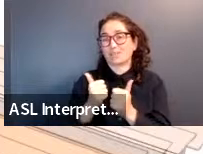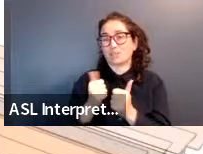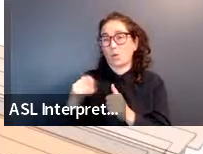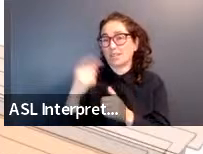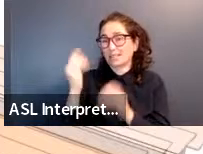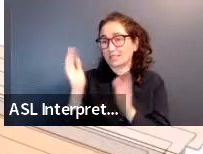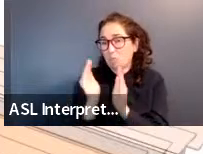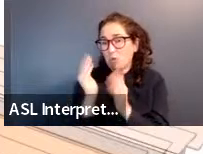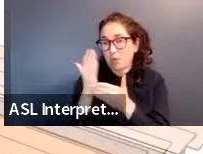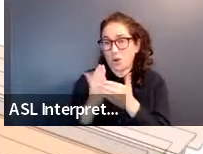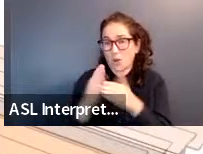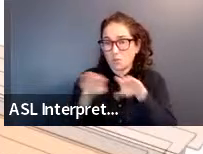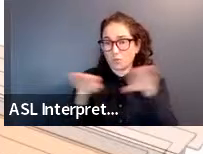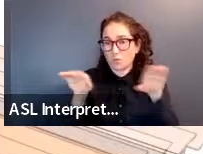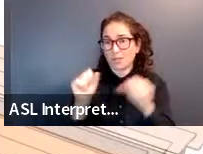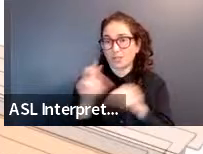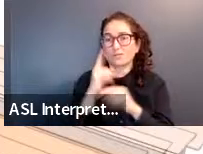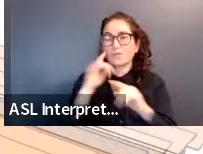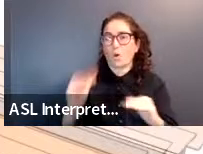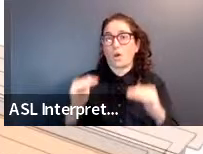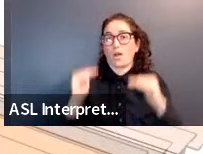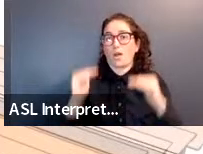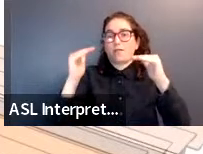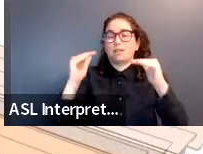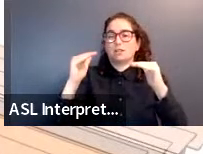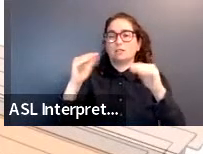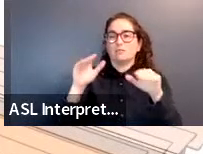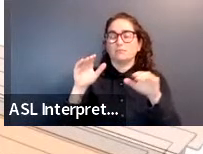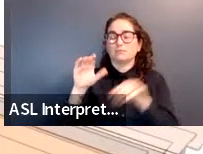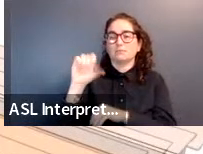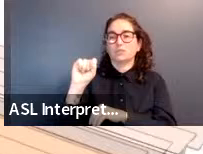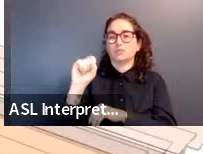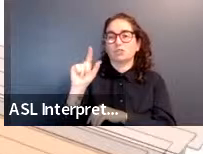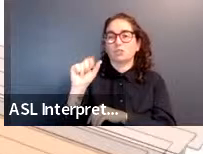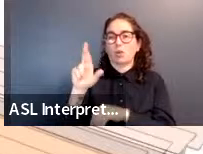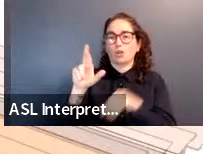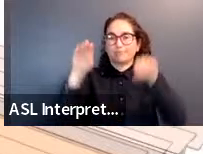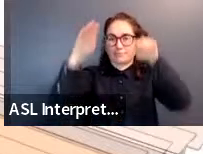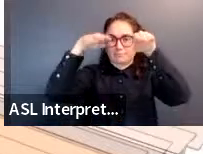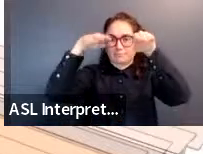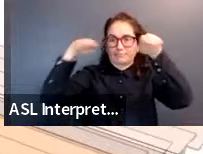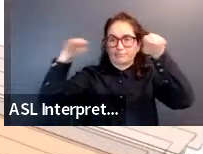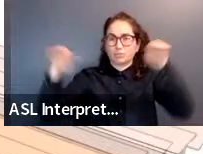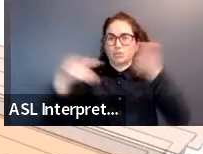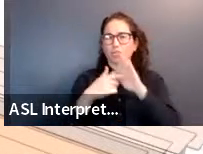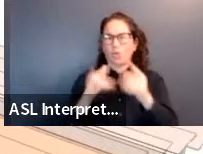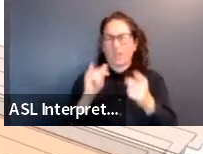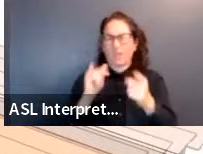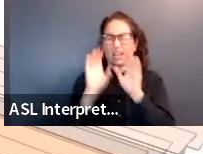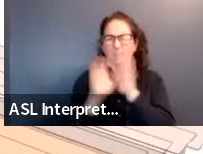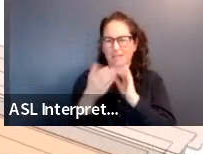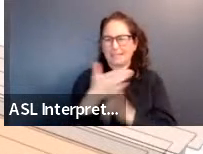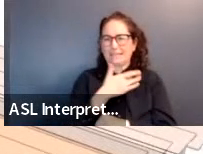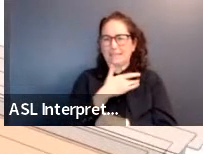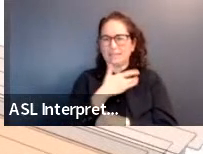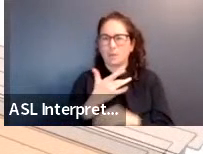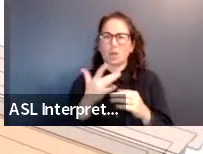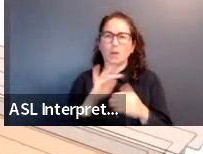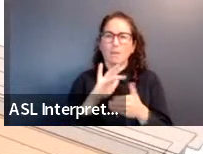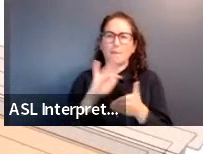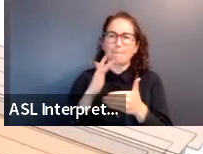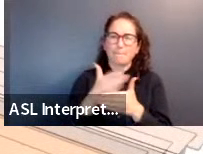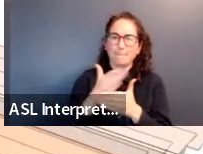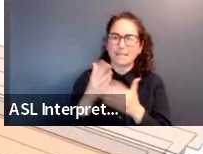can be used for an elevated solar canopy. To illustrate this, in the diagram of a typical mid-density building rooftop